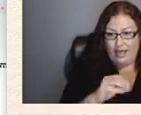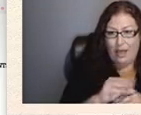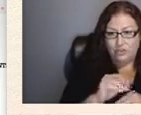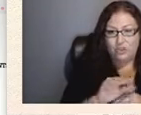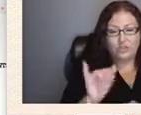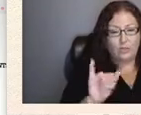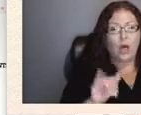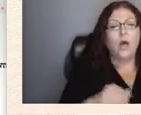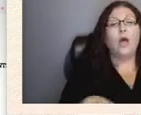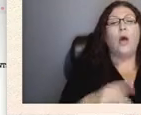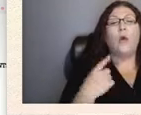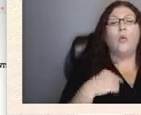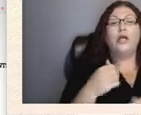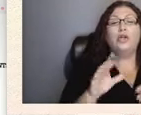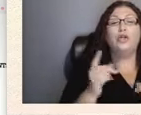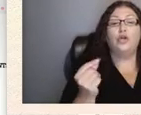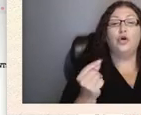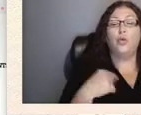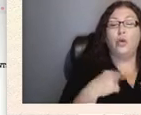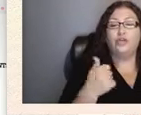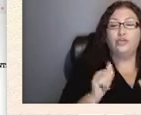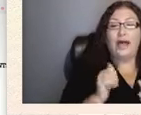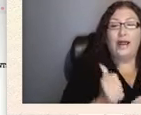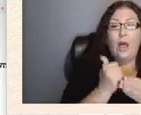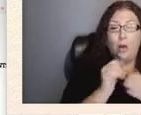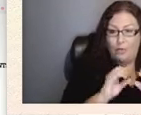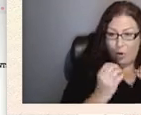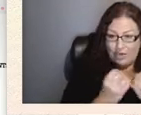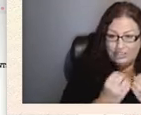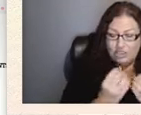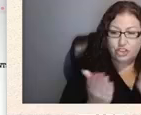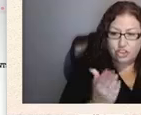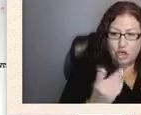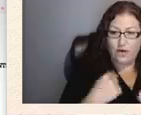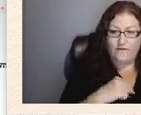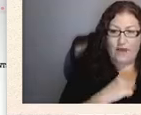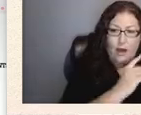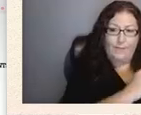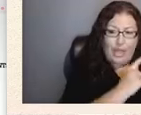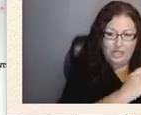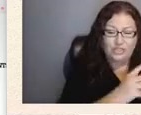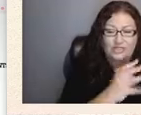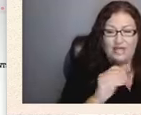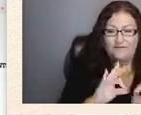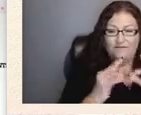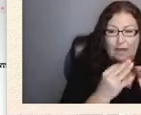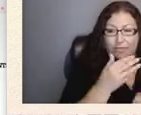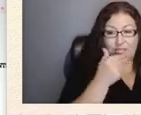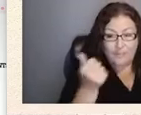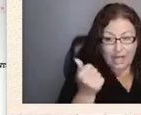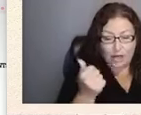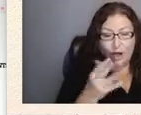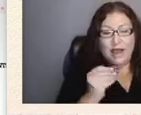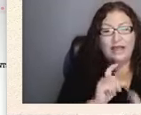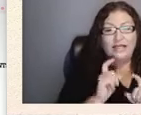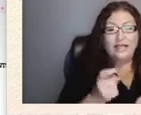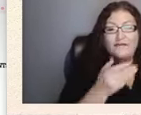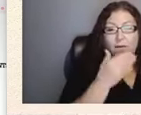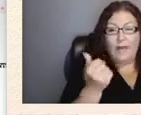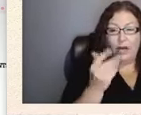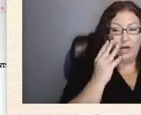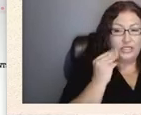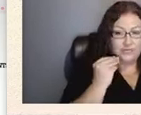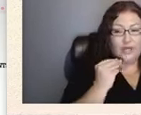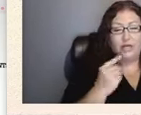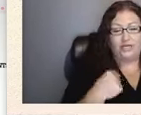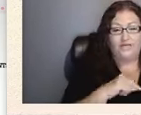try and help the organization serve our patients and families better and to give them a better experience of our